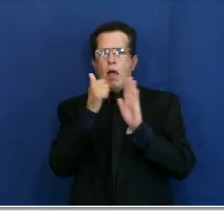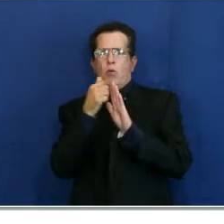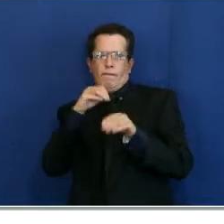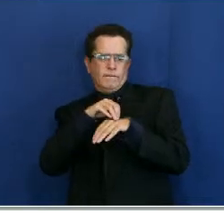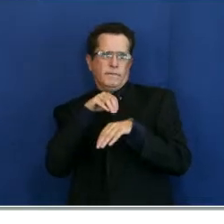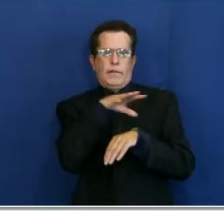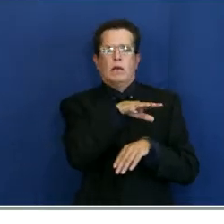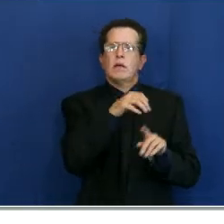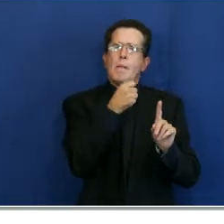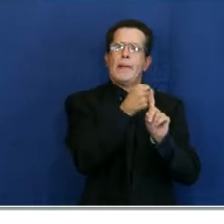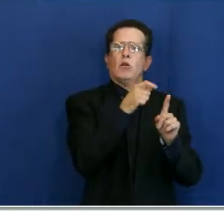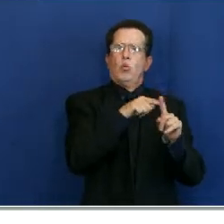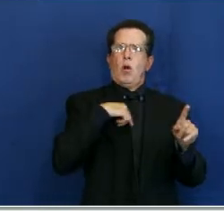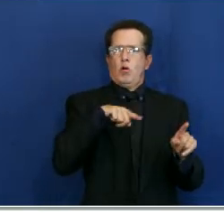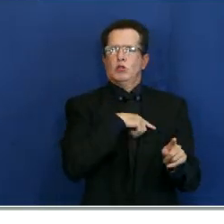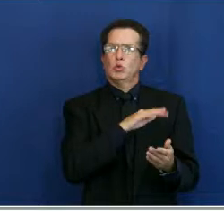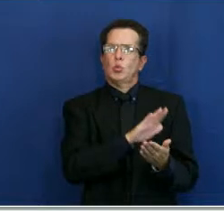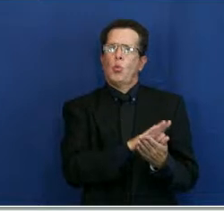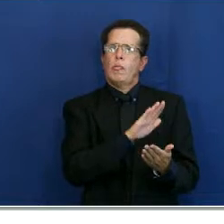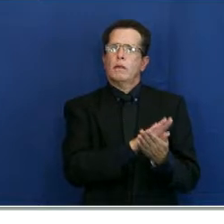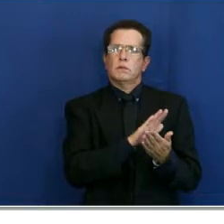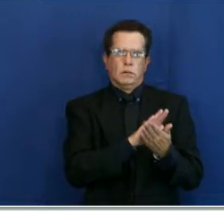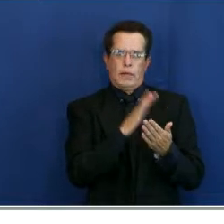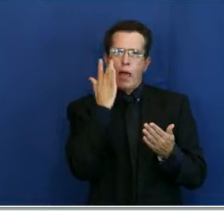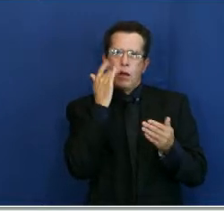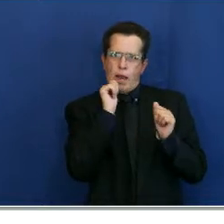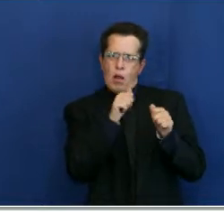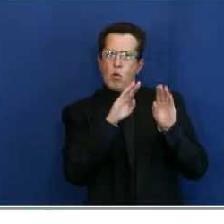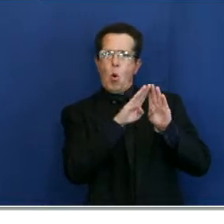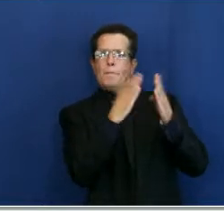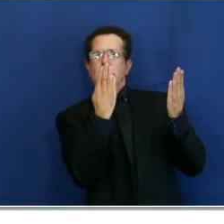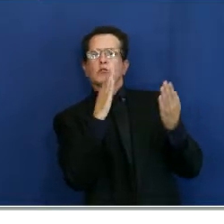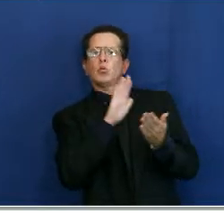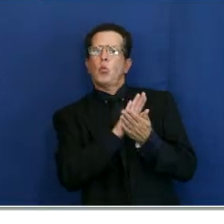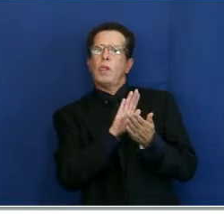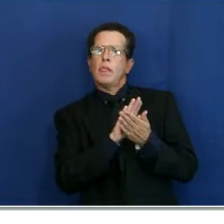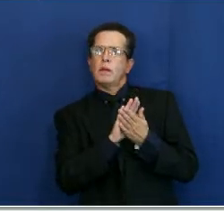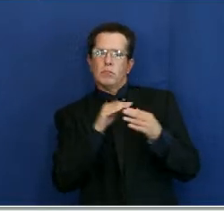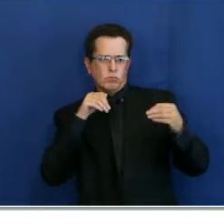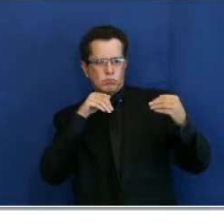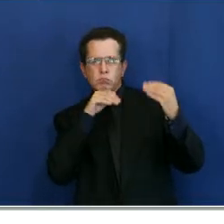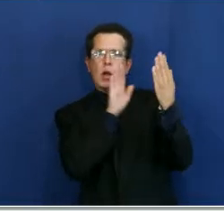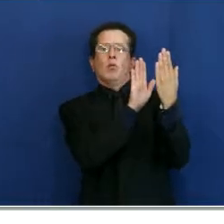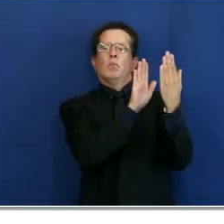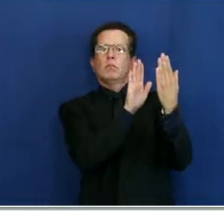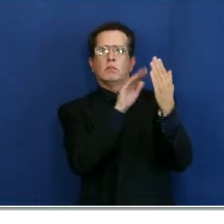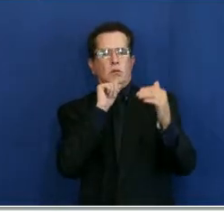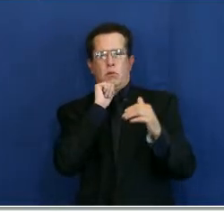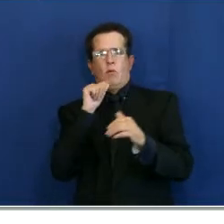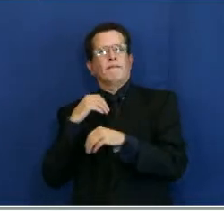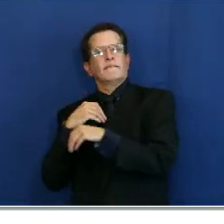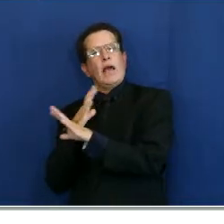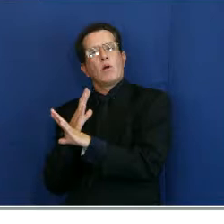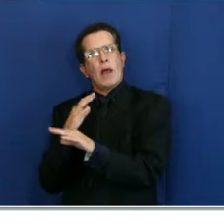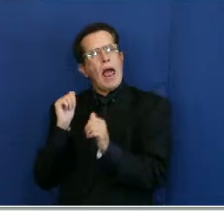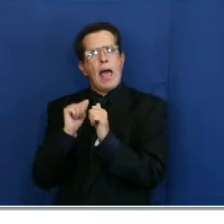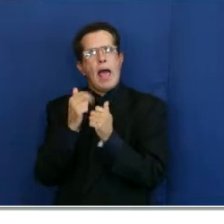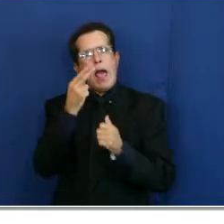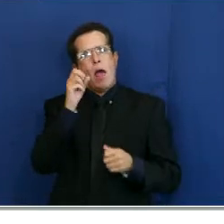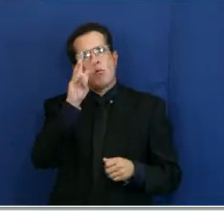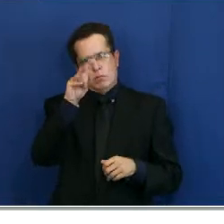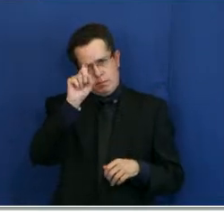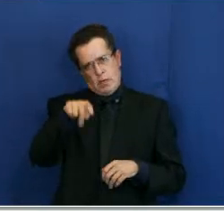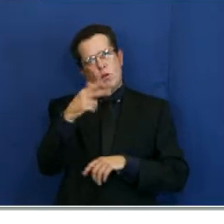schools. So again, to get off of the state's monitoring list, we have to have